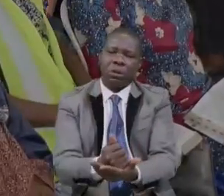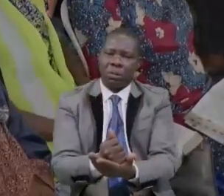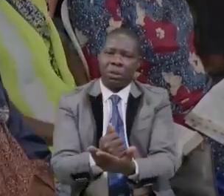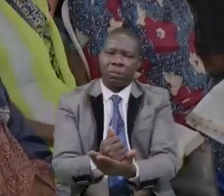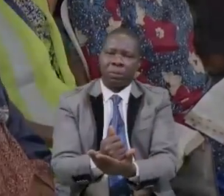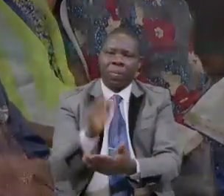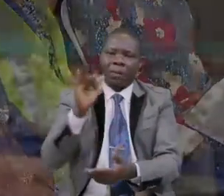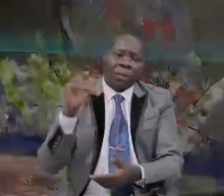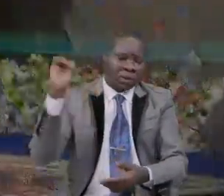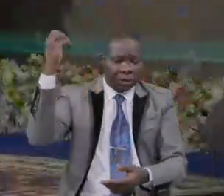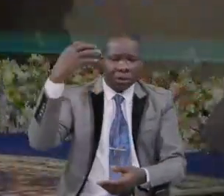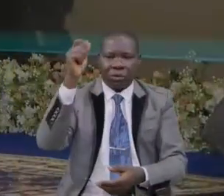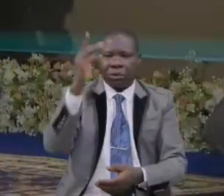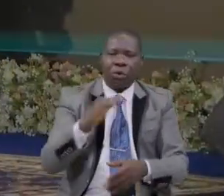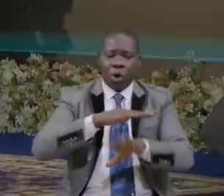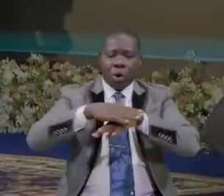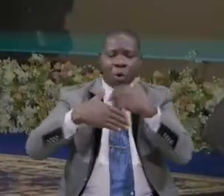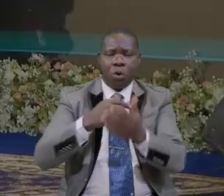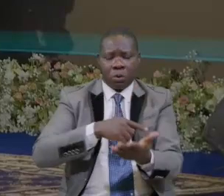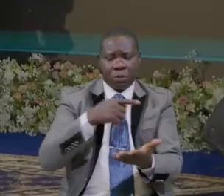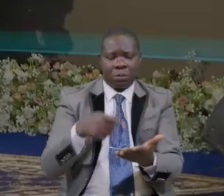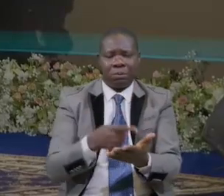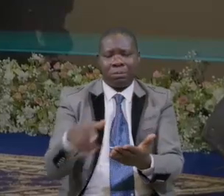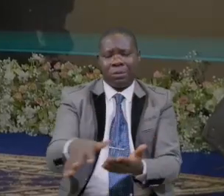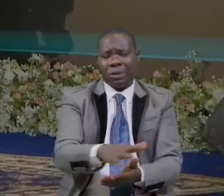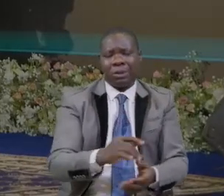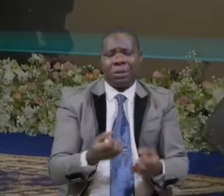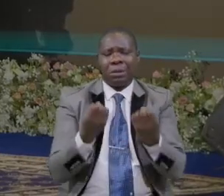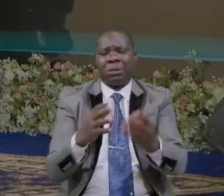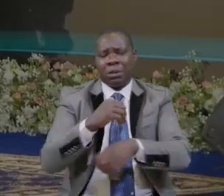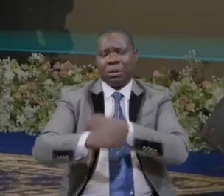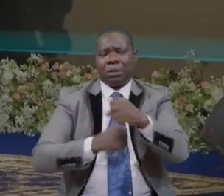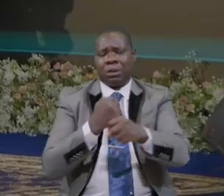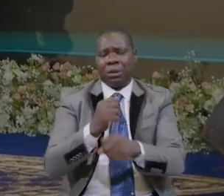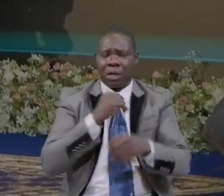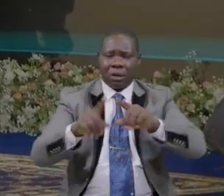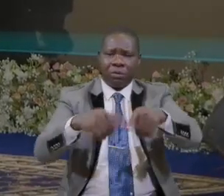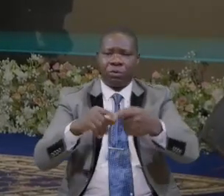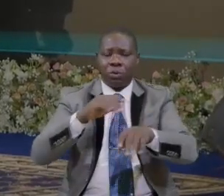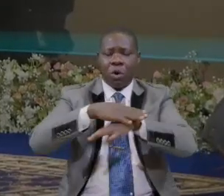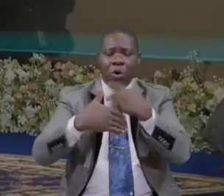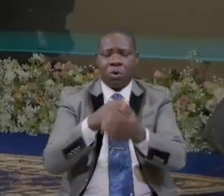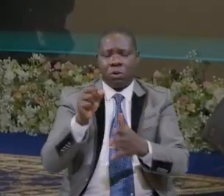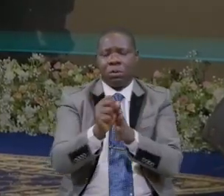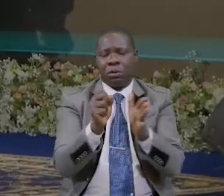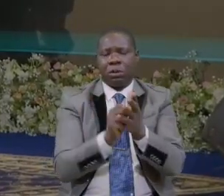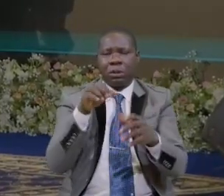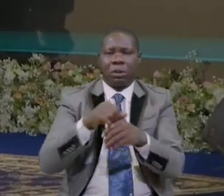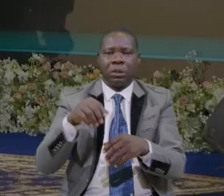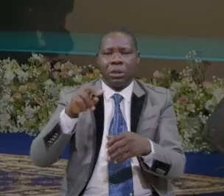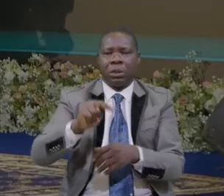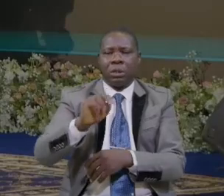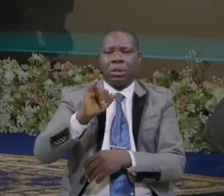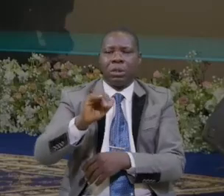these many years, I've gone to all the states in Nigeria. I've gone to almost all the countries